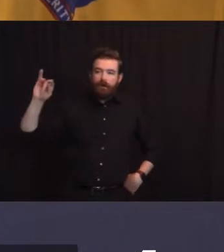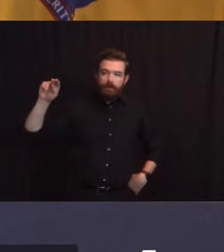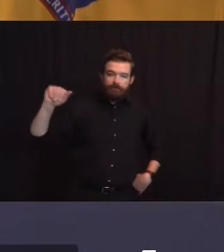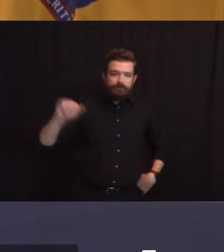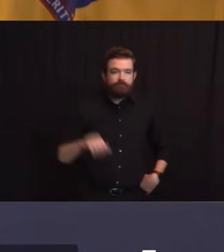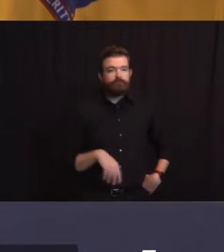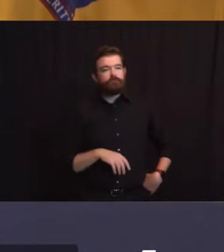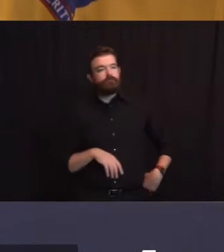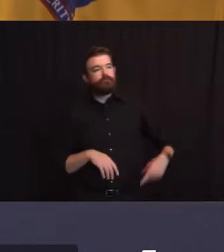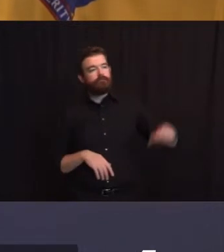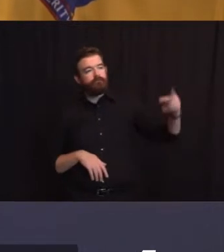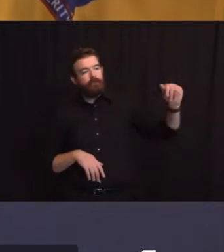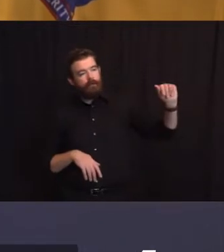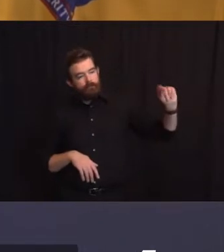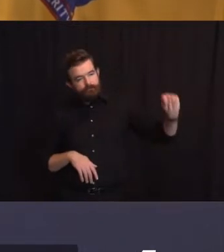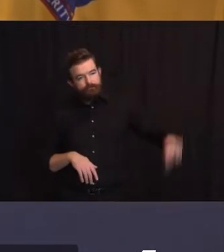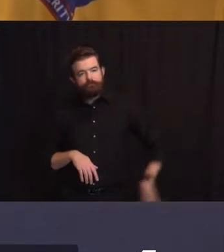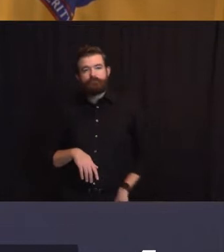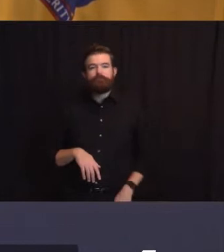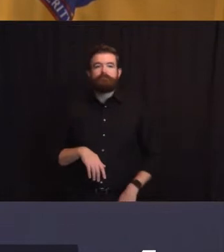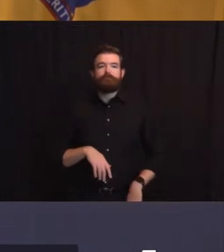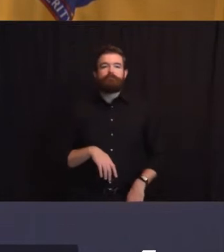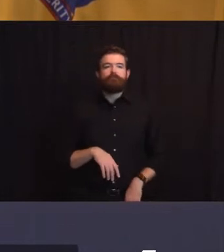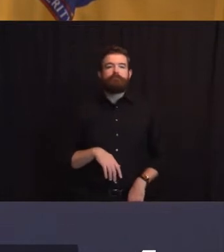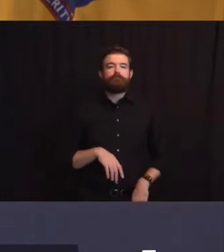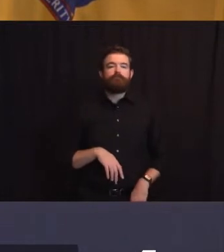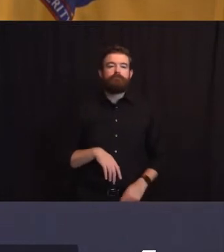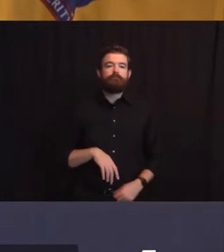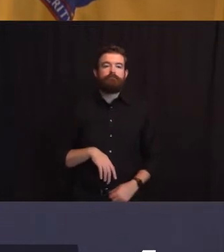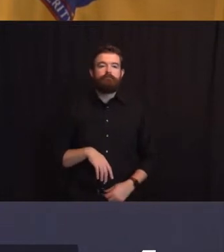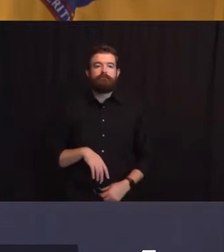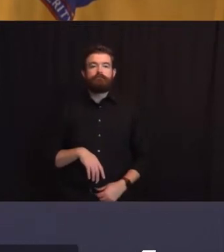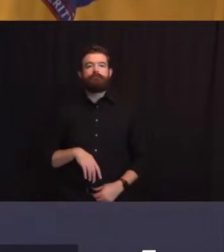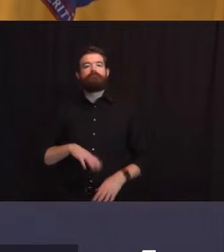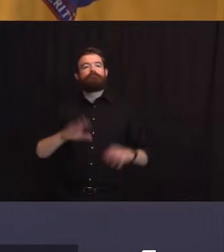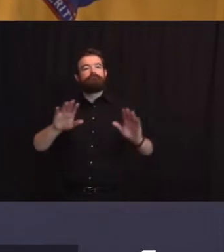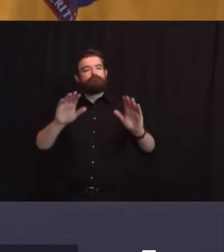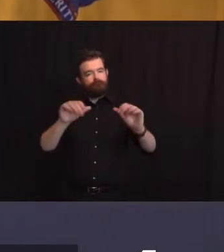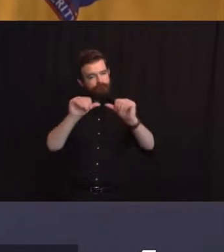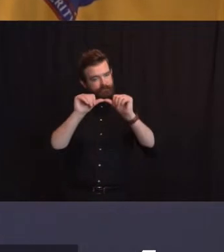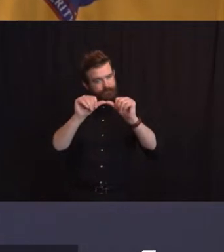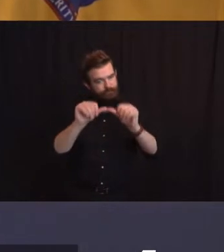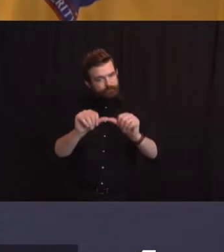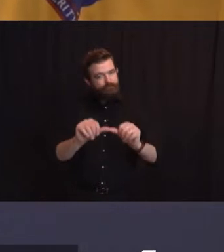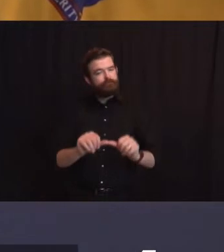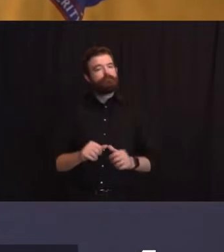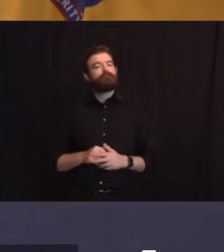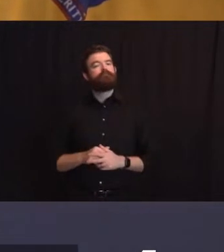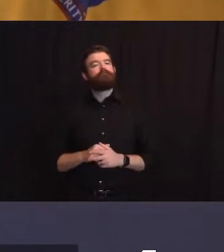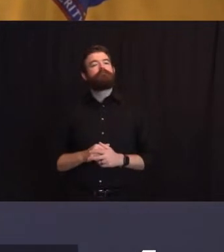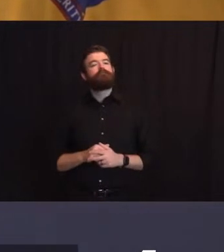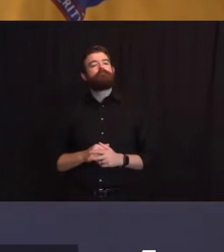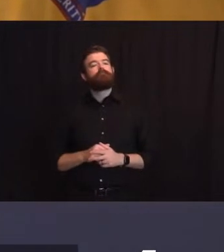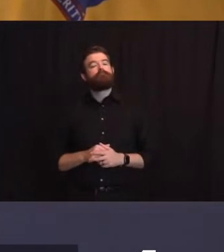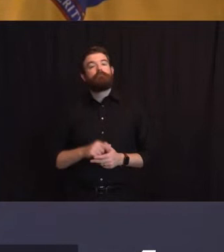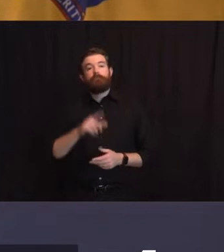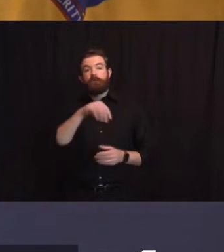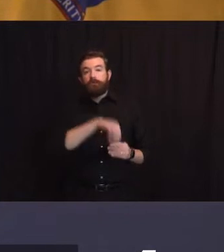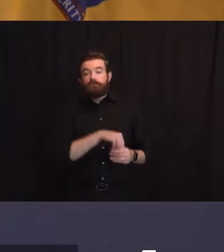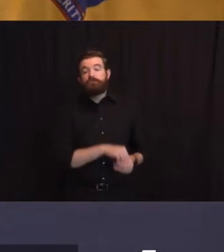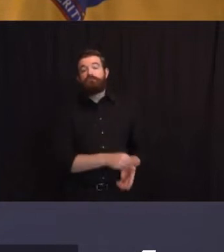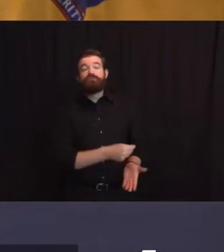not acknowledge you earlier. Folks, keep it up. If you're indoors, please still do the right